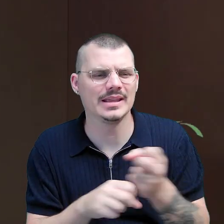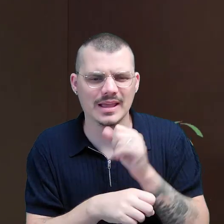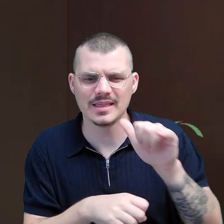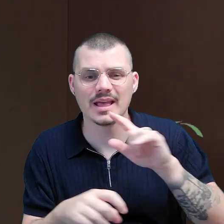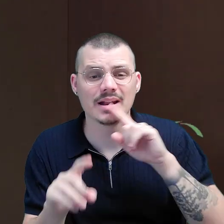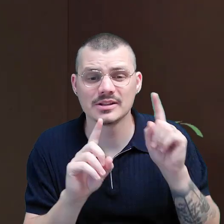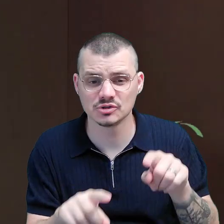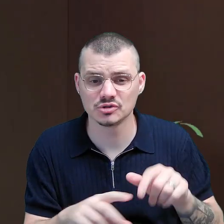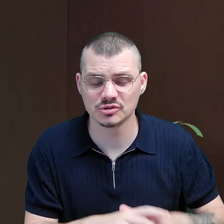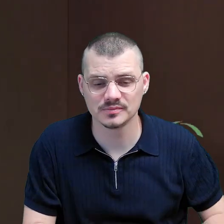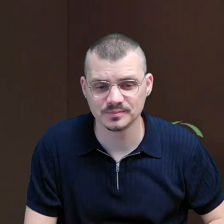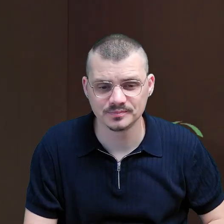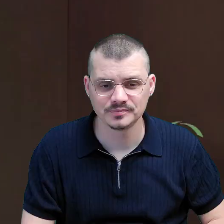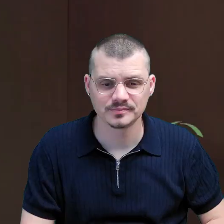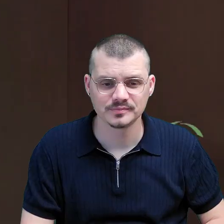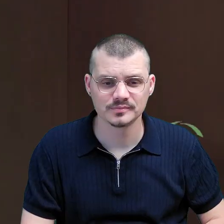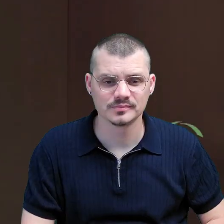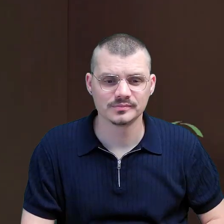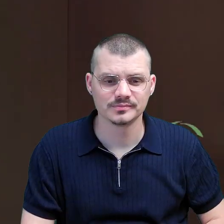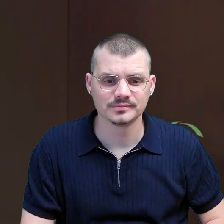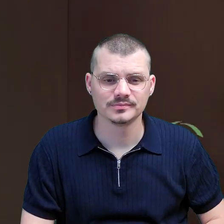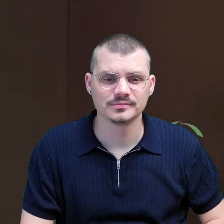answer.